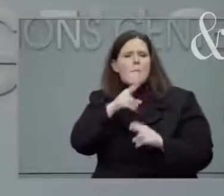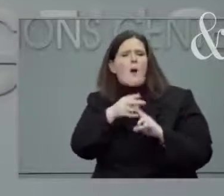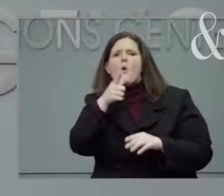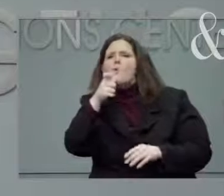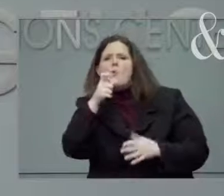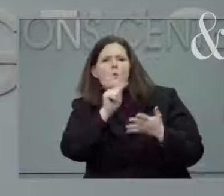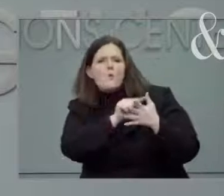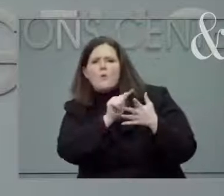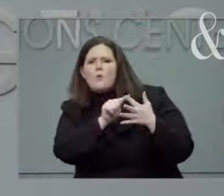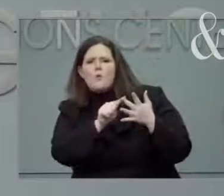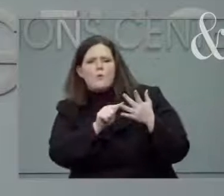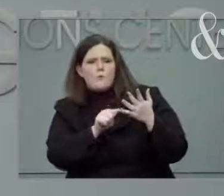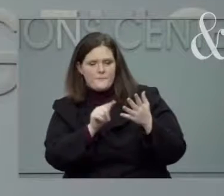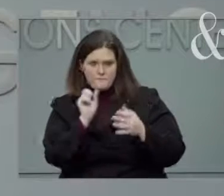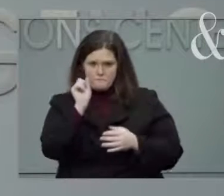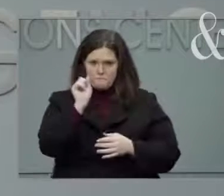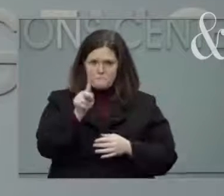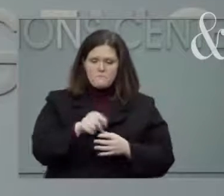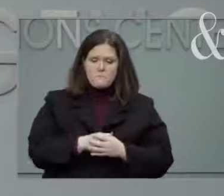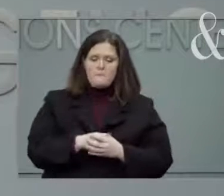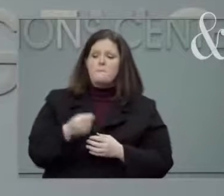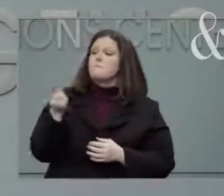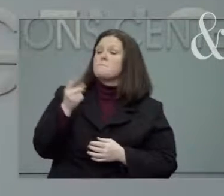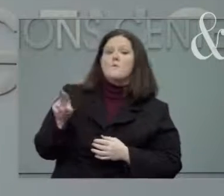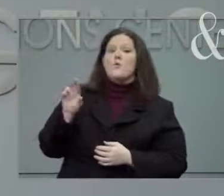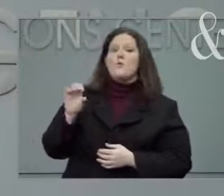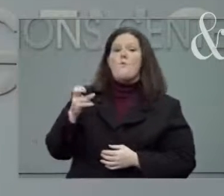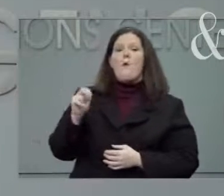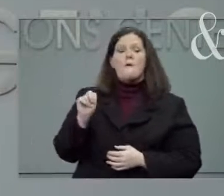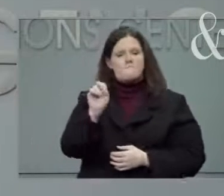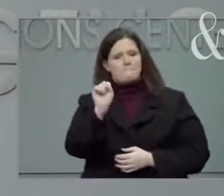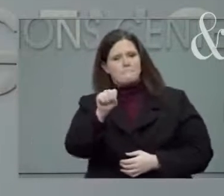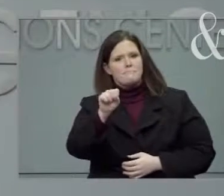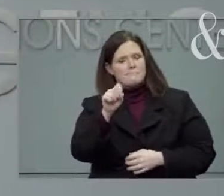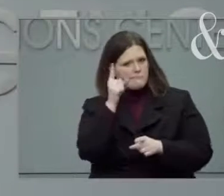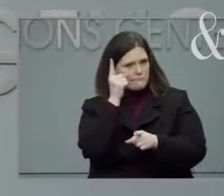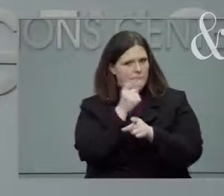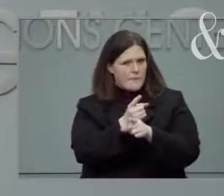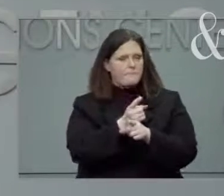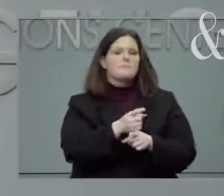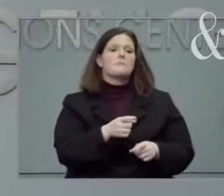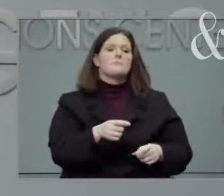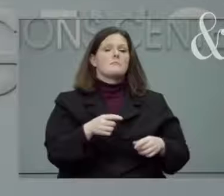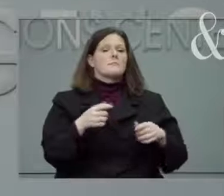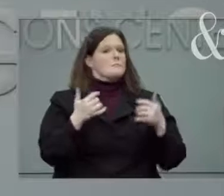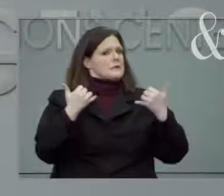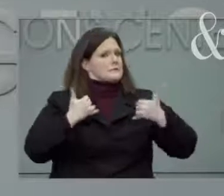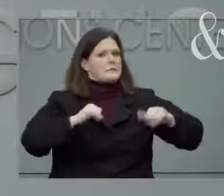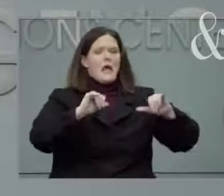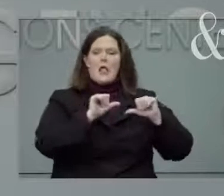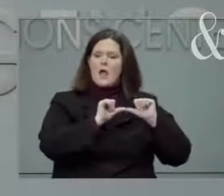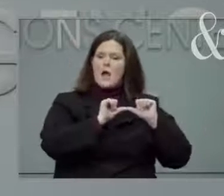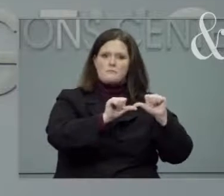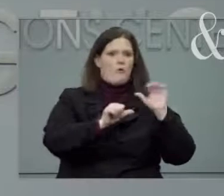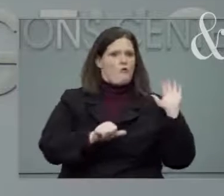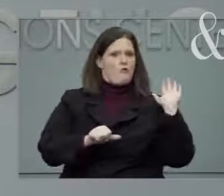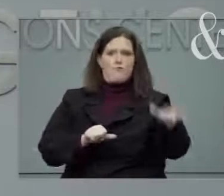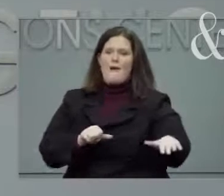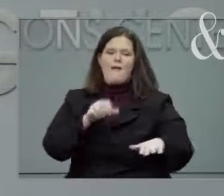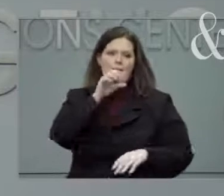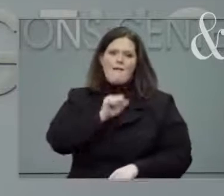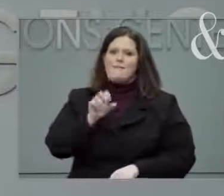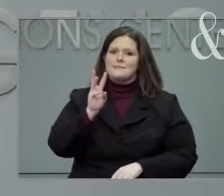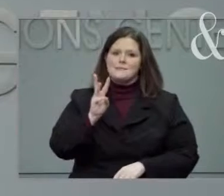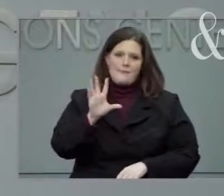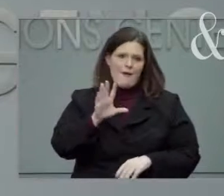Yes, hi, Dewan. So as I was sharing, we're going to continue to be vaccinating those who are 65 and up, and we know that our vaccinating